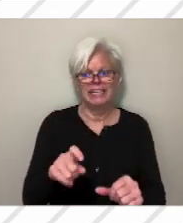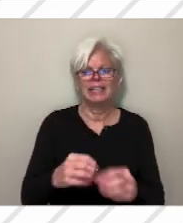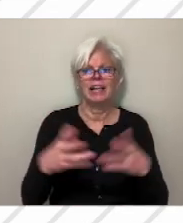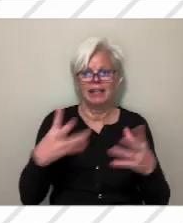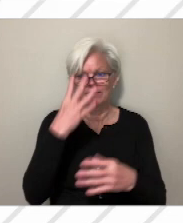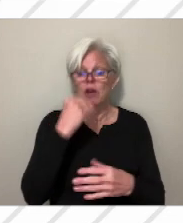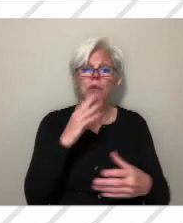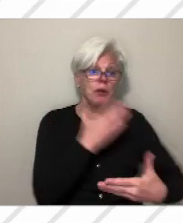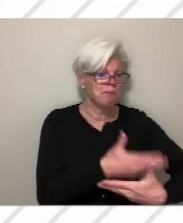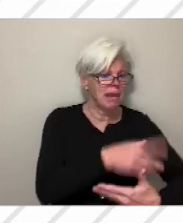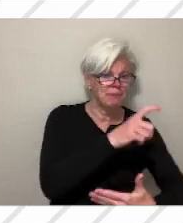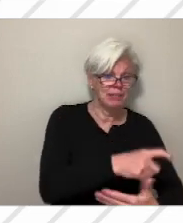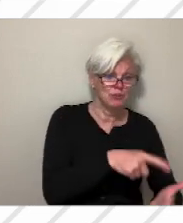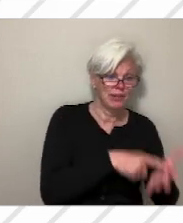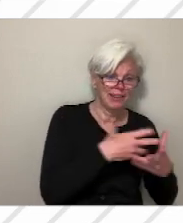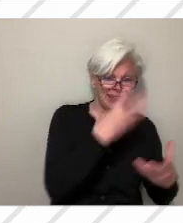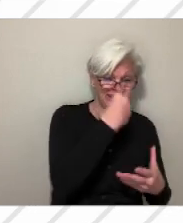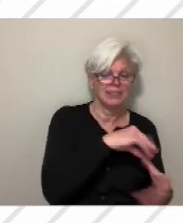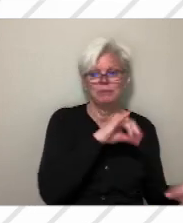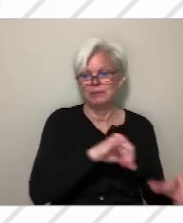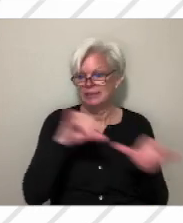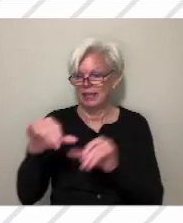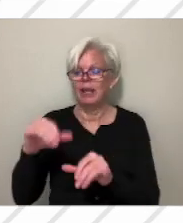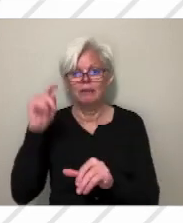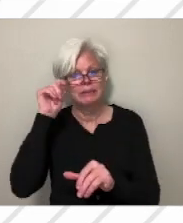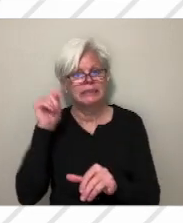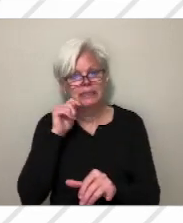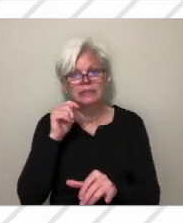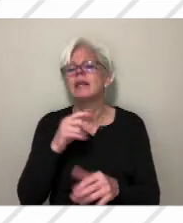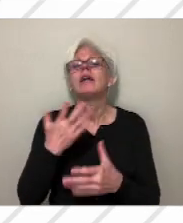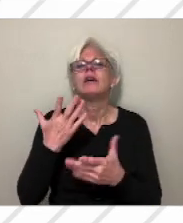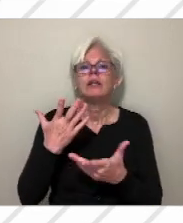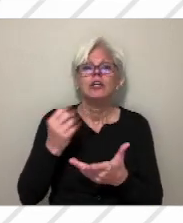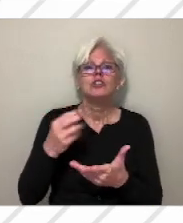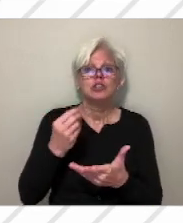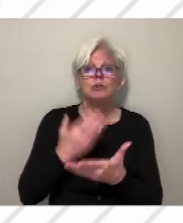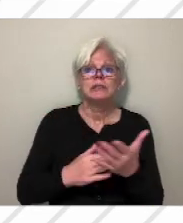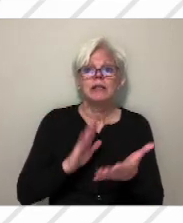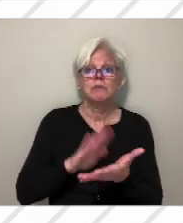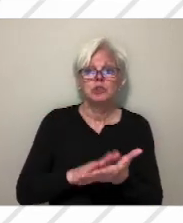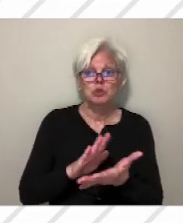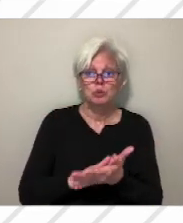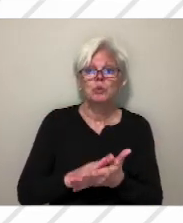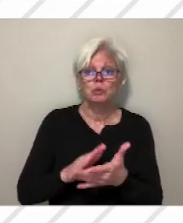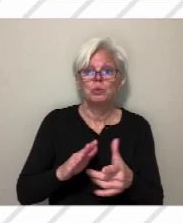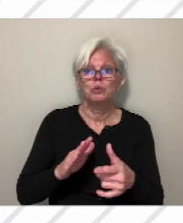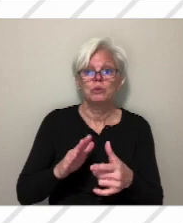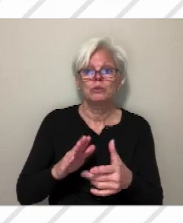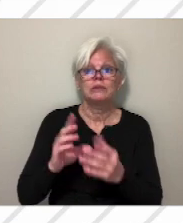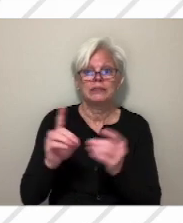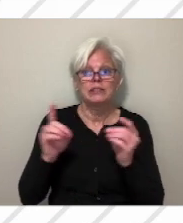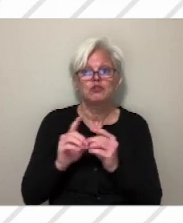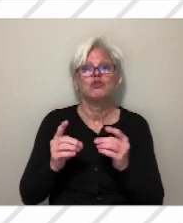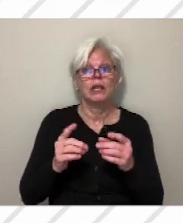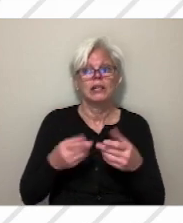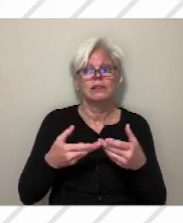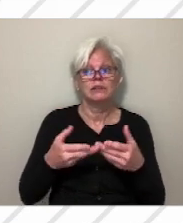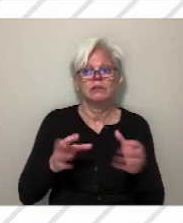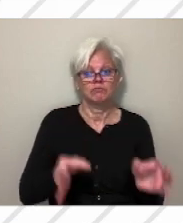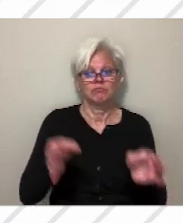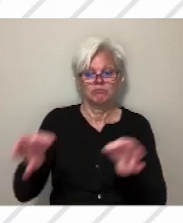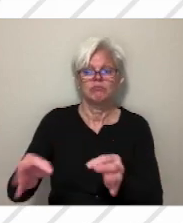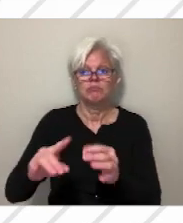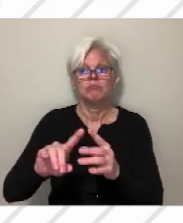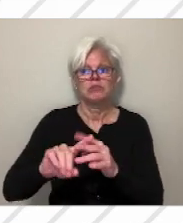adolescents. And based on this research, some school districts have adopted later school start times that allow young people to get more